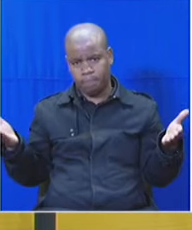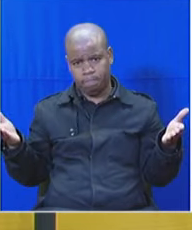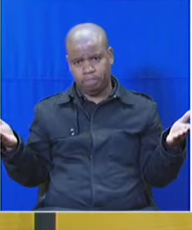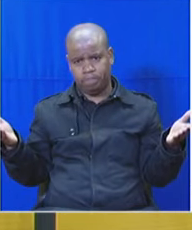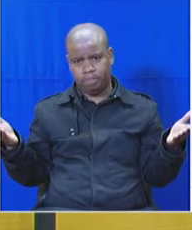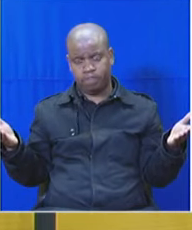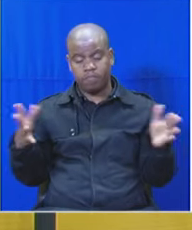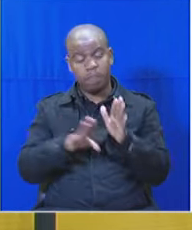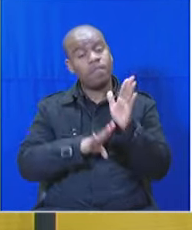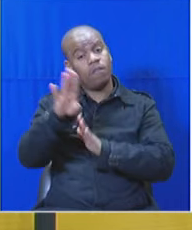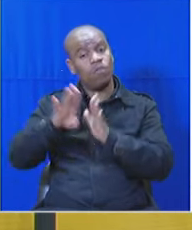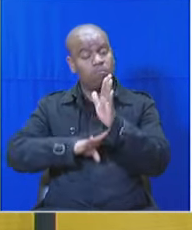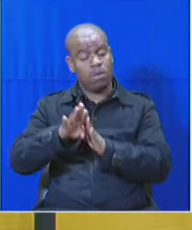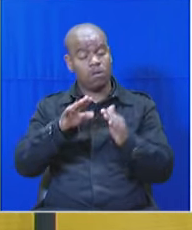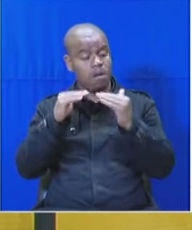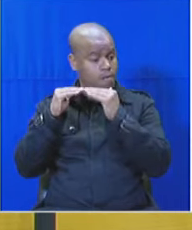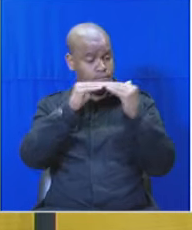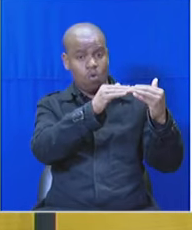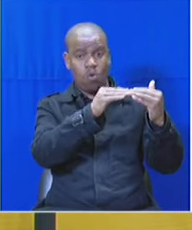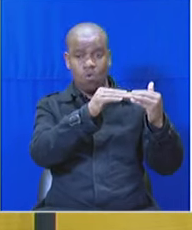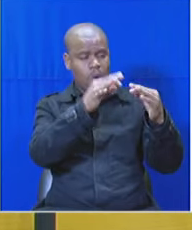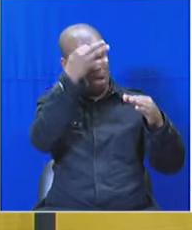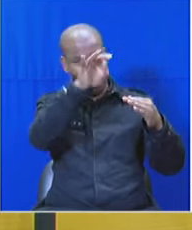recapitalization, and development are consistent with government policy.